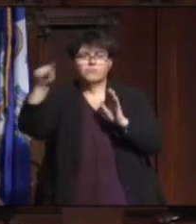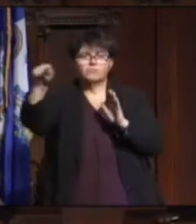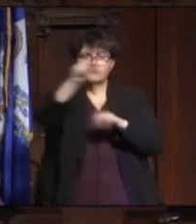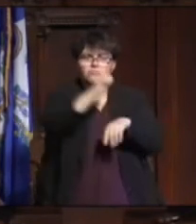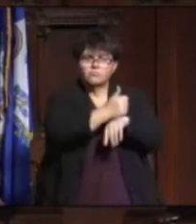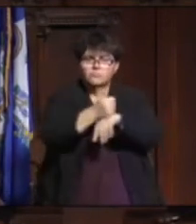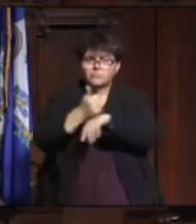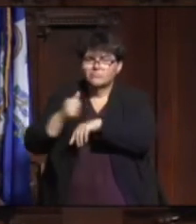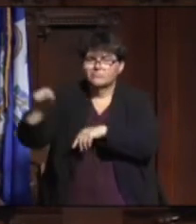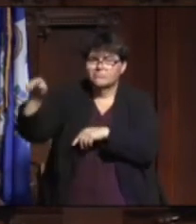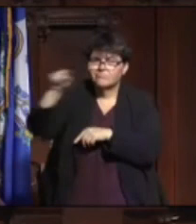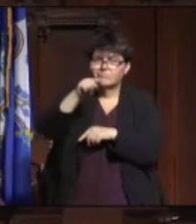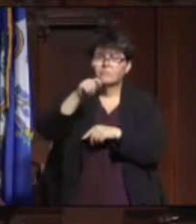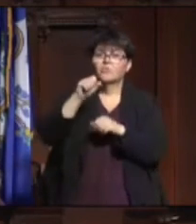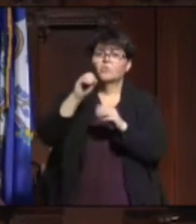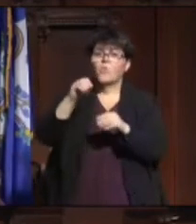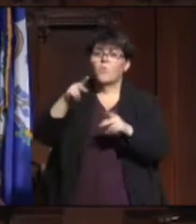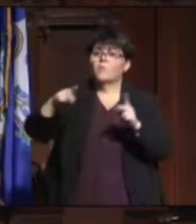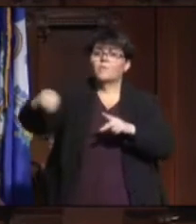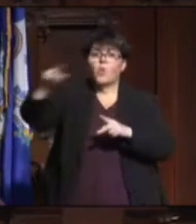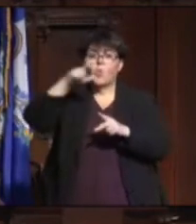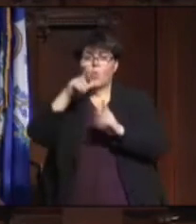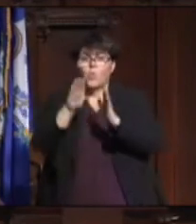so they can start building more quickly.